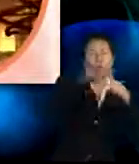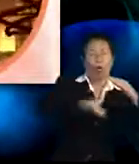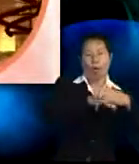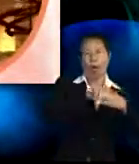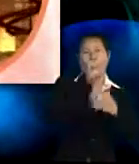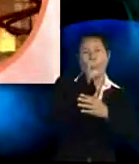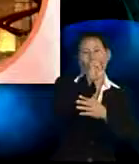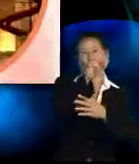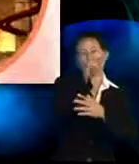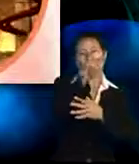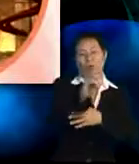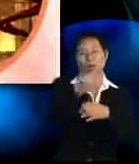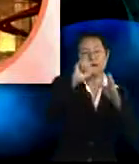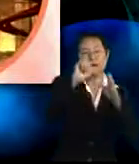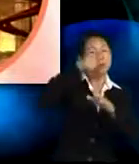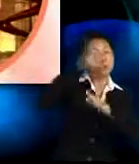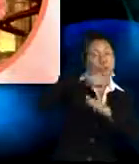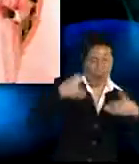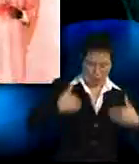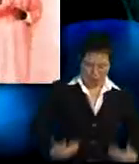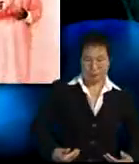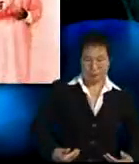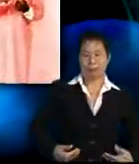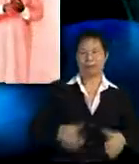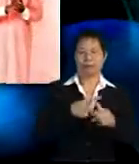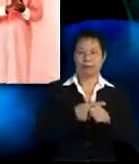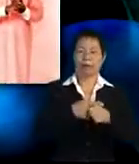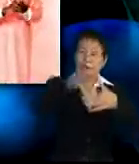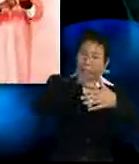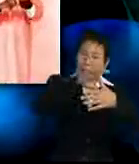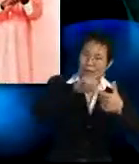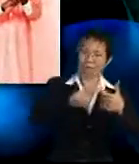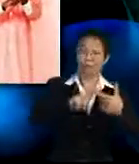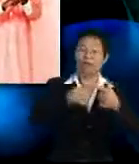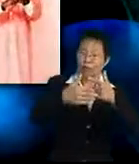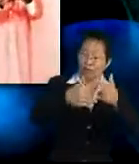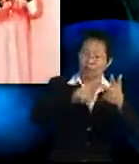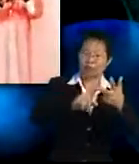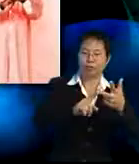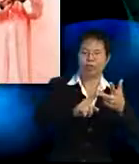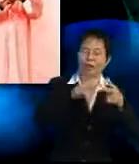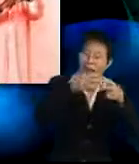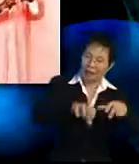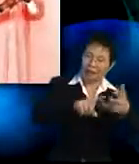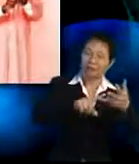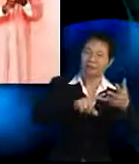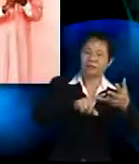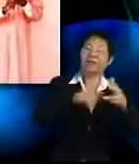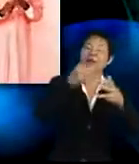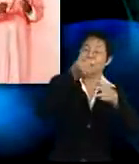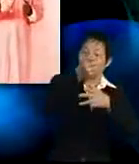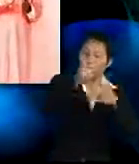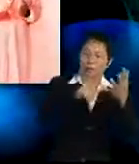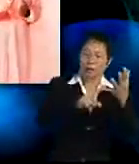amino acids needed by our body. They are found in meat, fish, eggs,